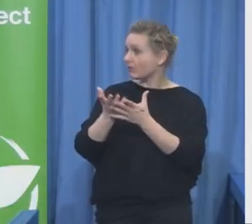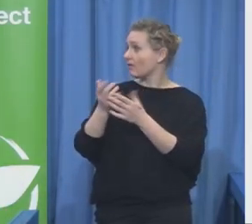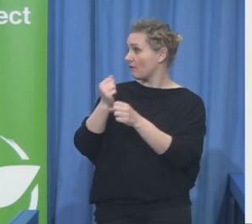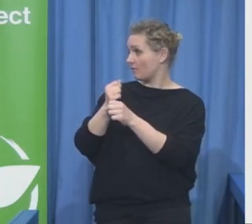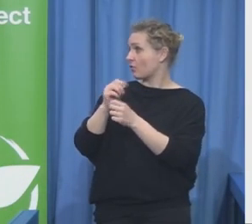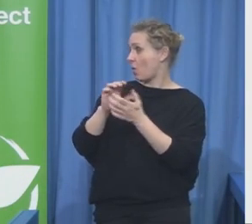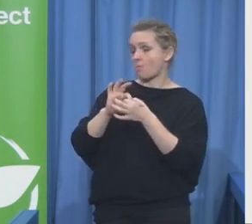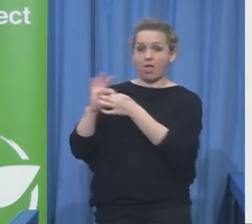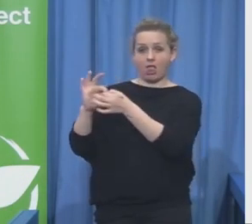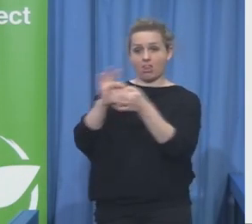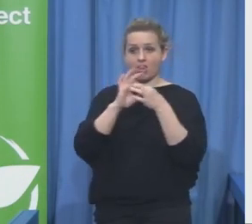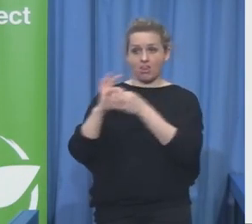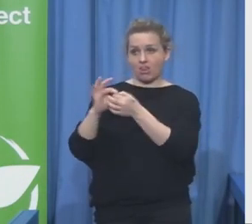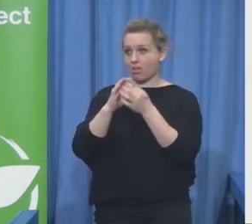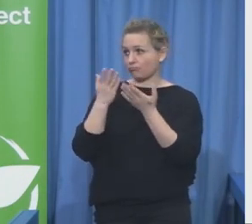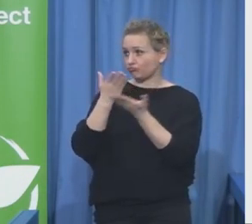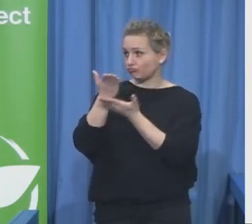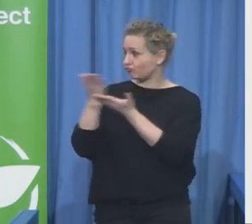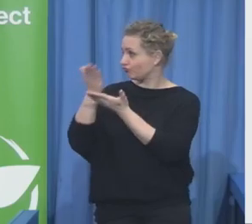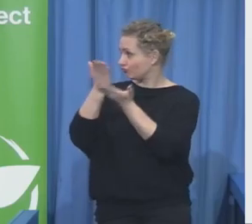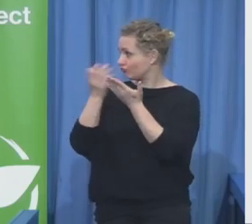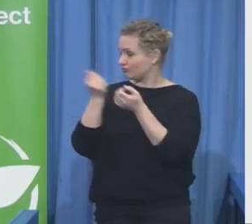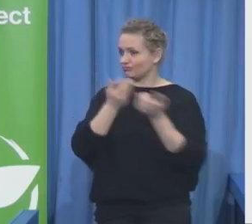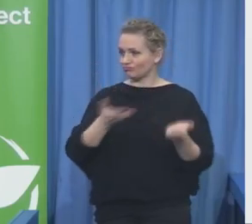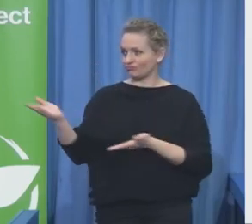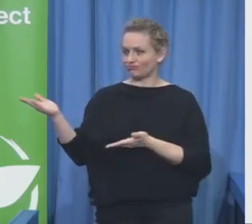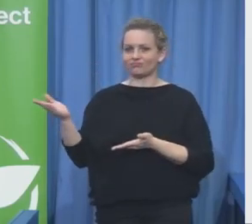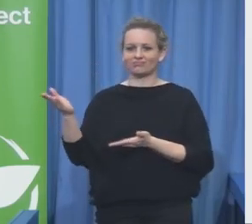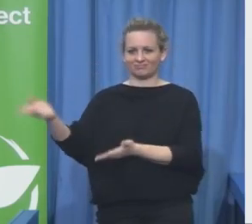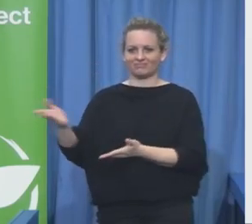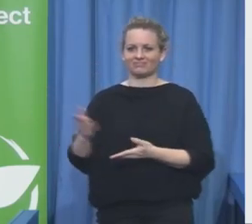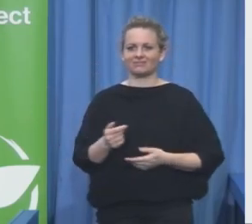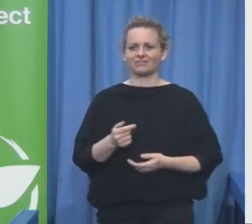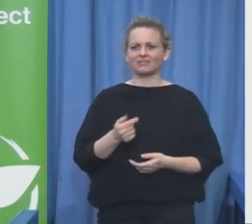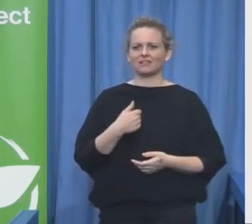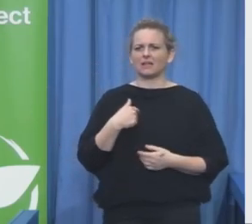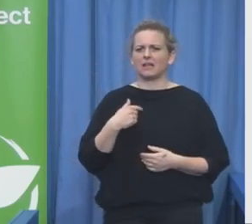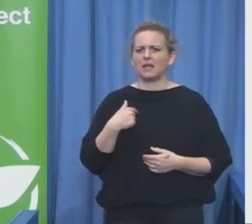Thank you. I'm going to come down here because I'm too short, and if I stand behind that podium, you